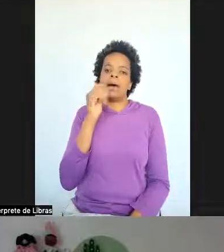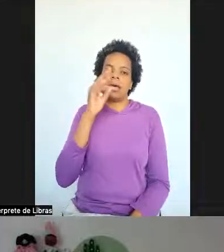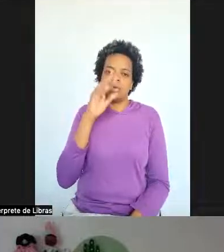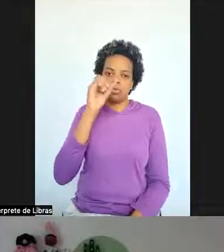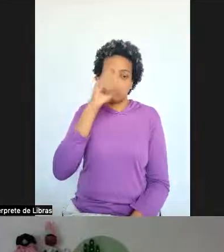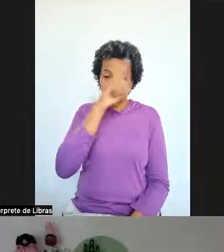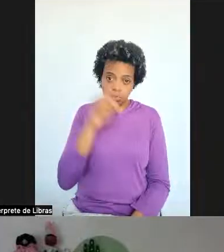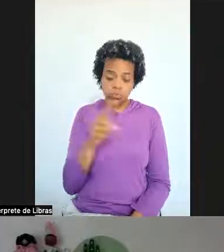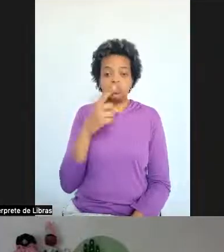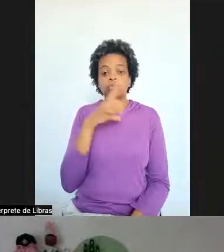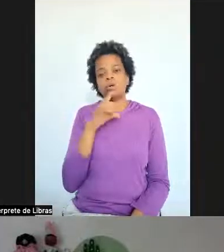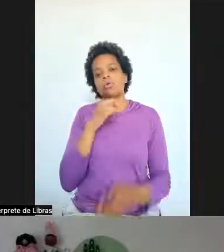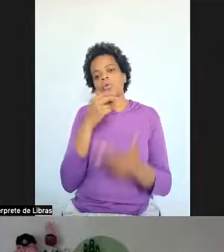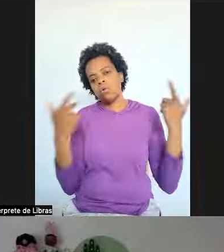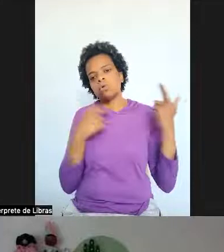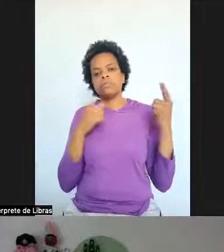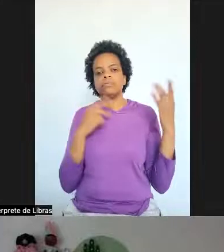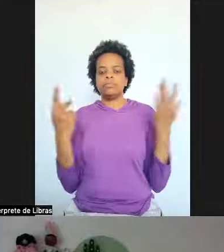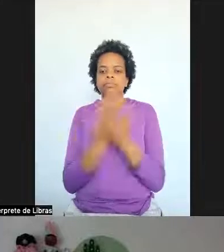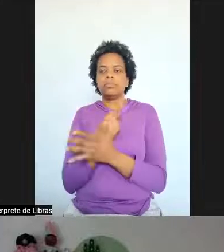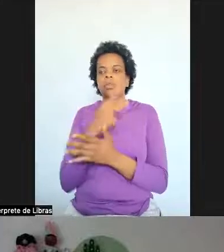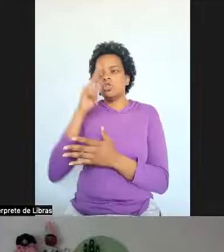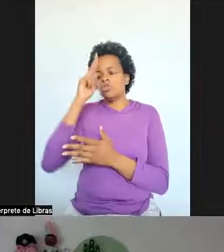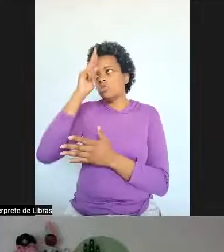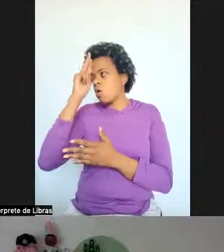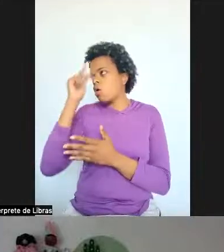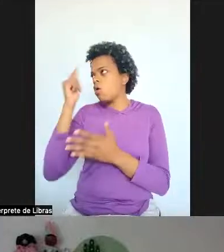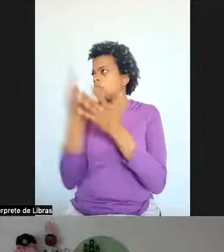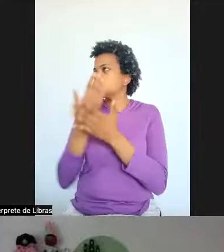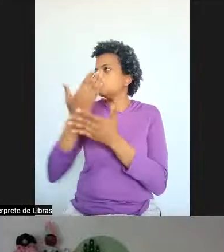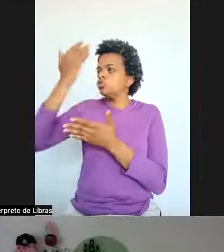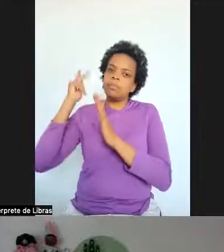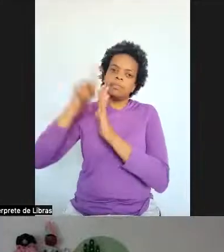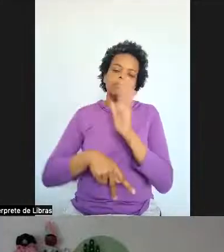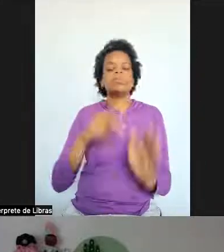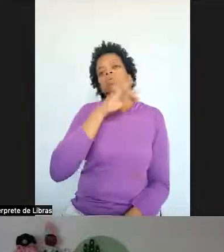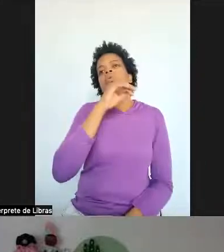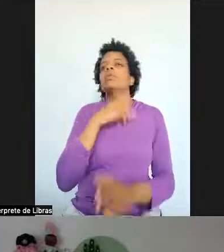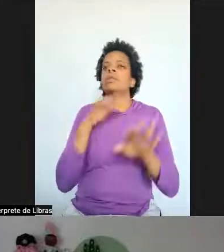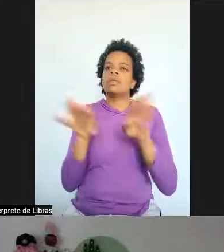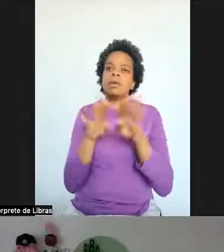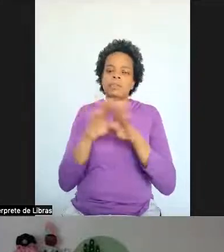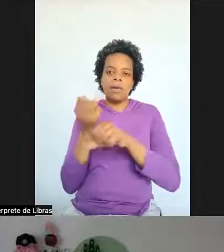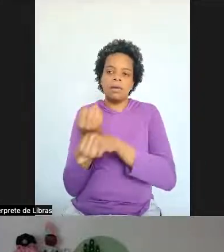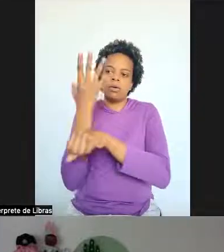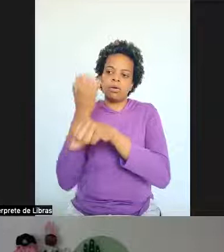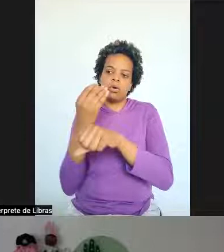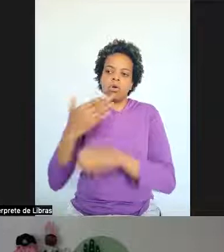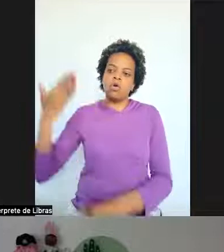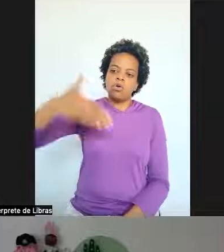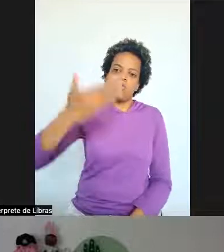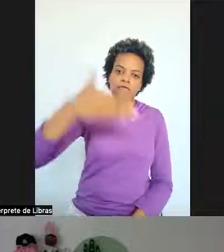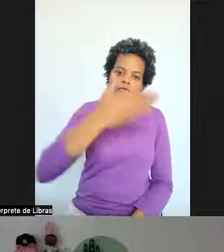transforming the fishermen that historically have contact with these